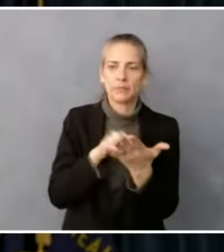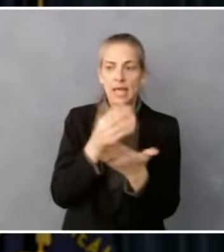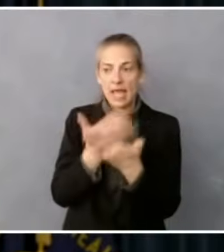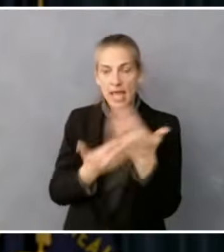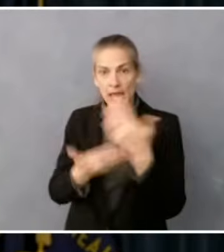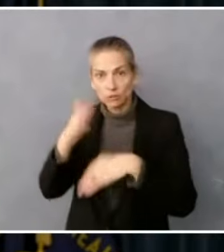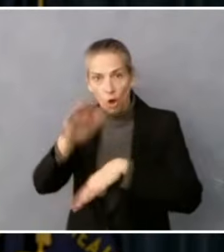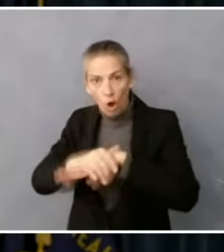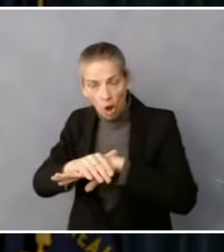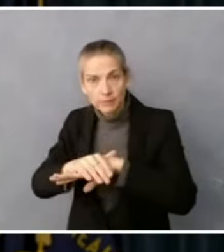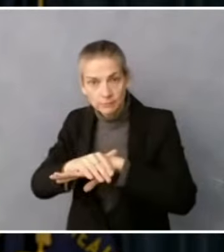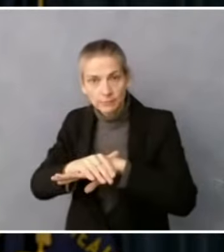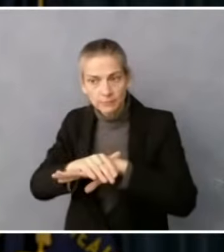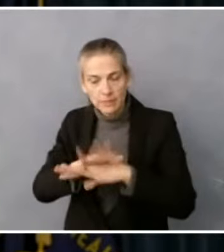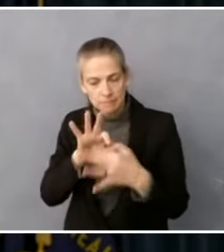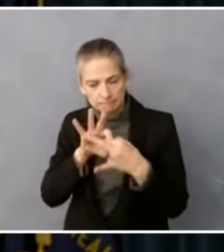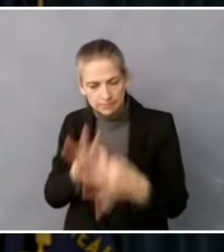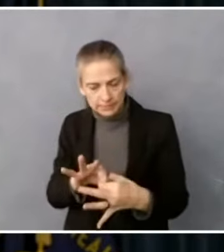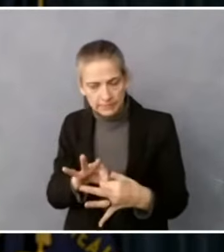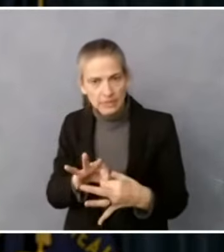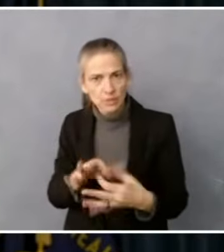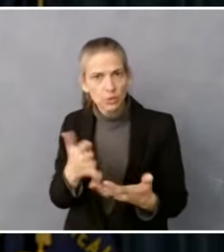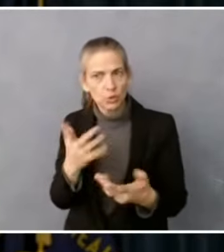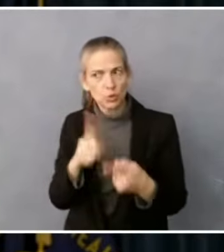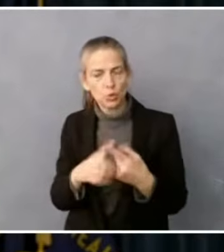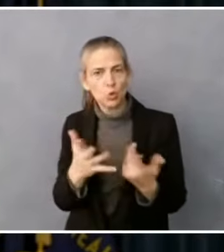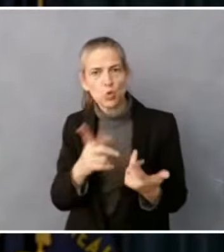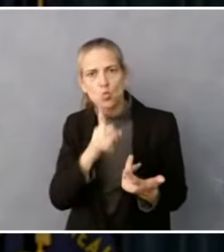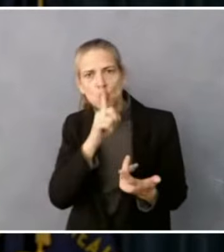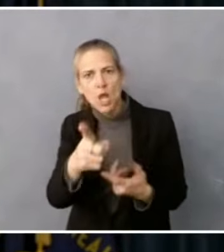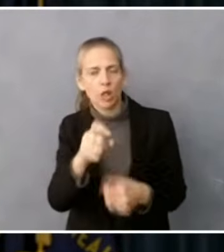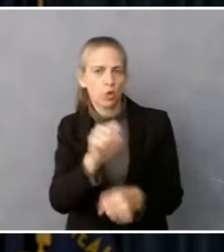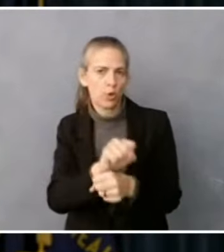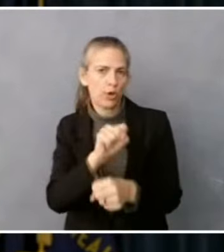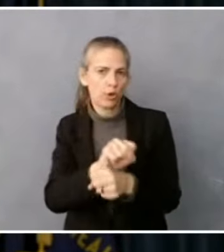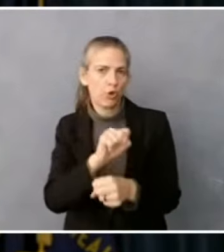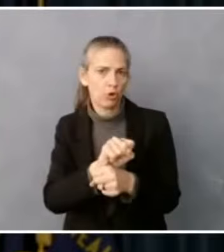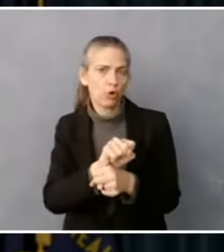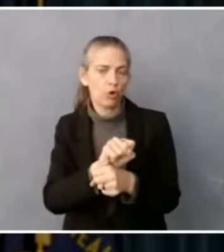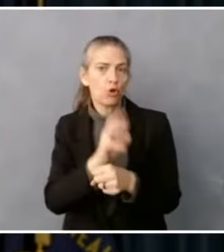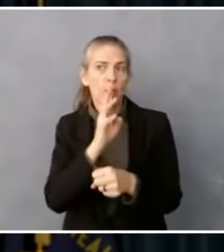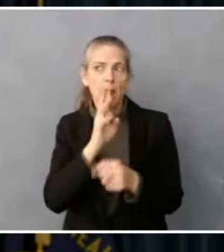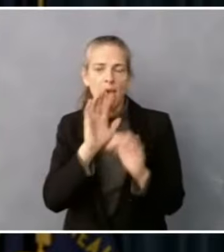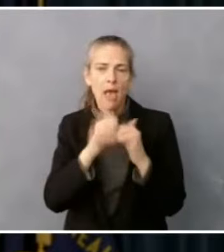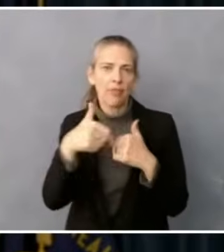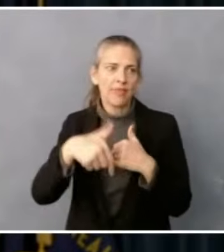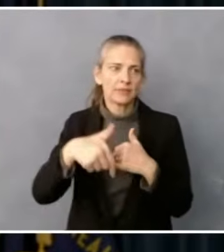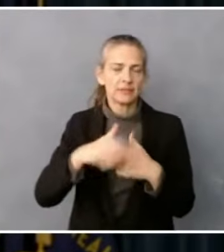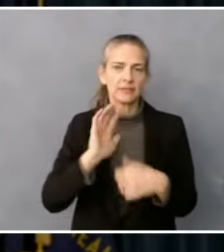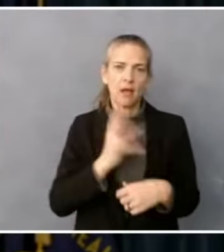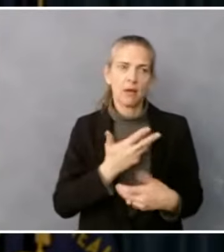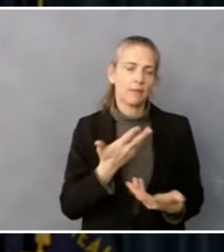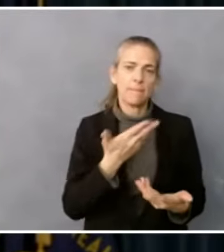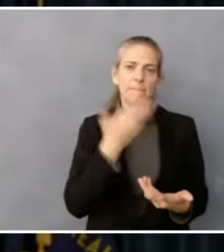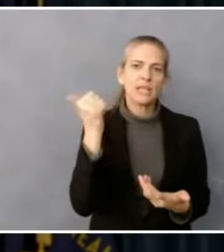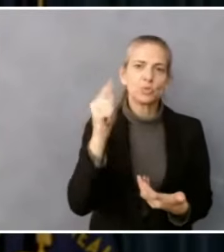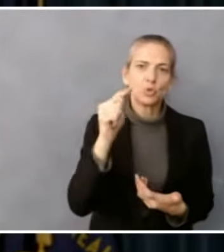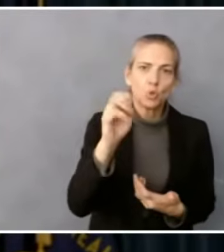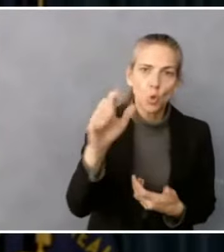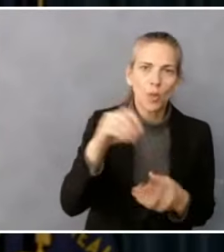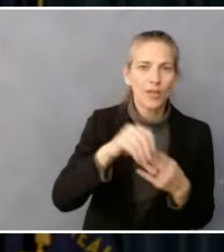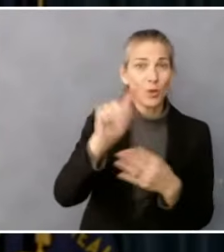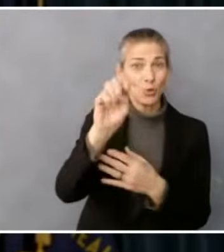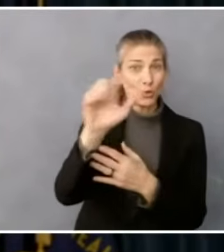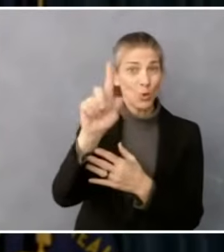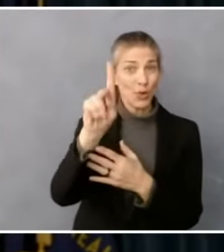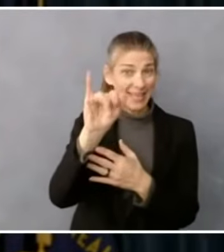relevant, and deeply connected to real careers. We talk about how this is probably our best tool in the toolkit when fighting